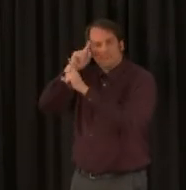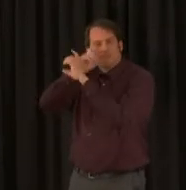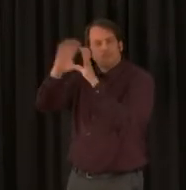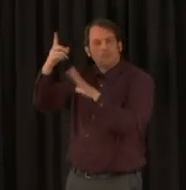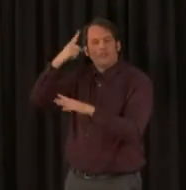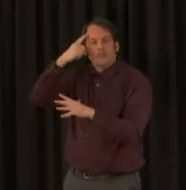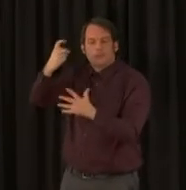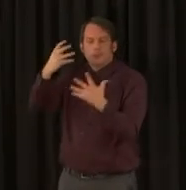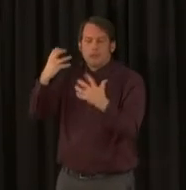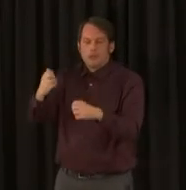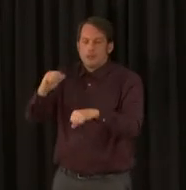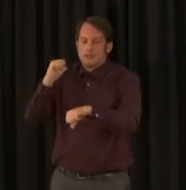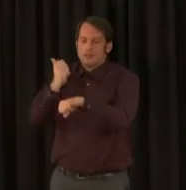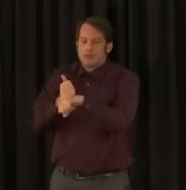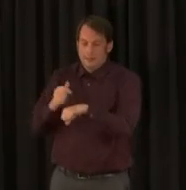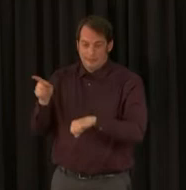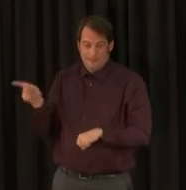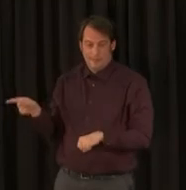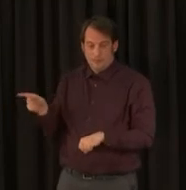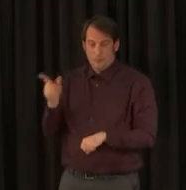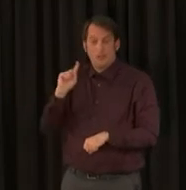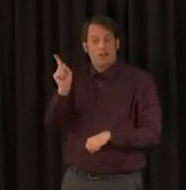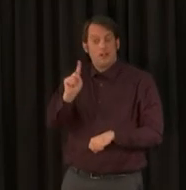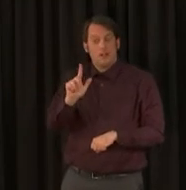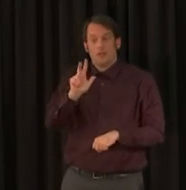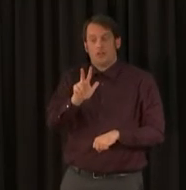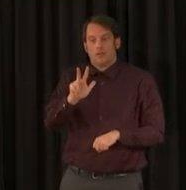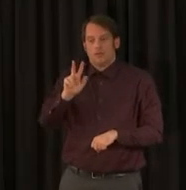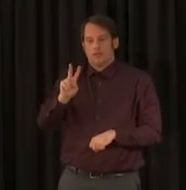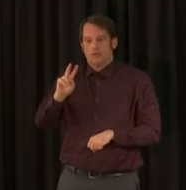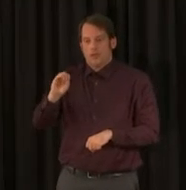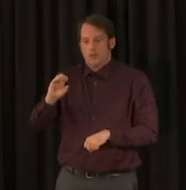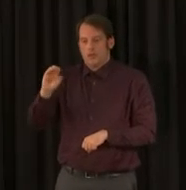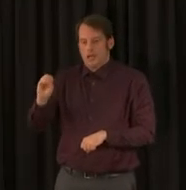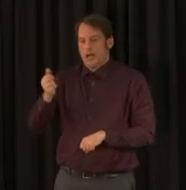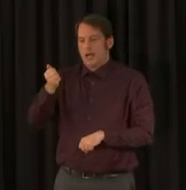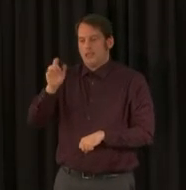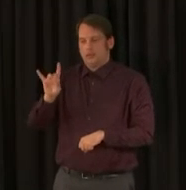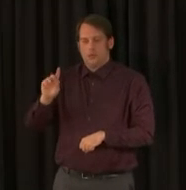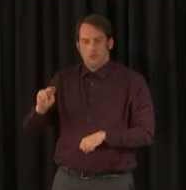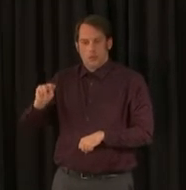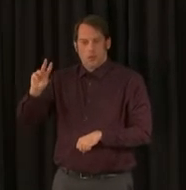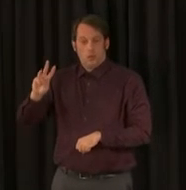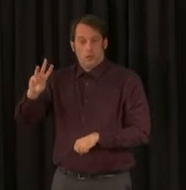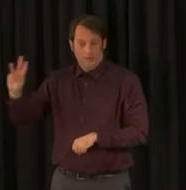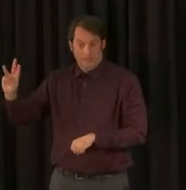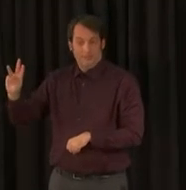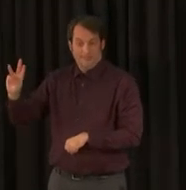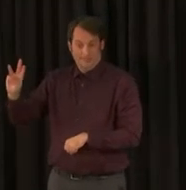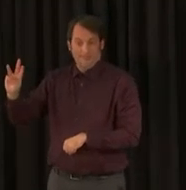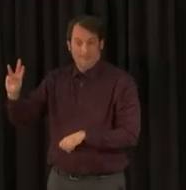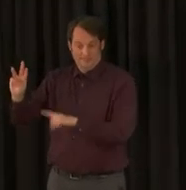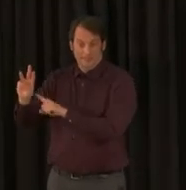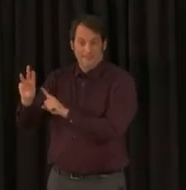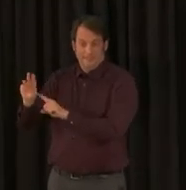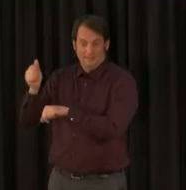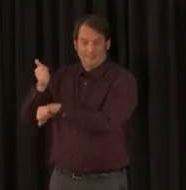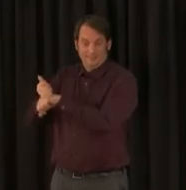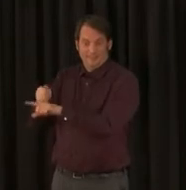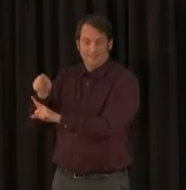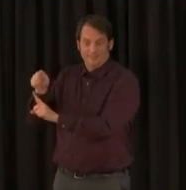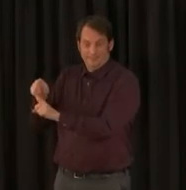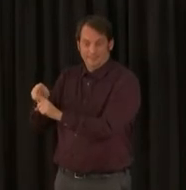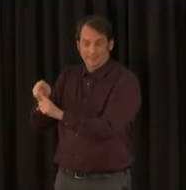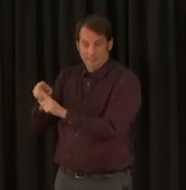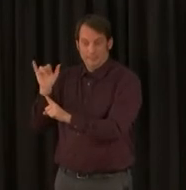at 2300 18th Street Northwest, and you know, we like to bring